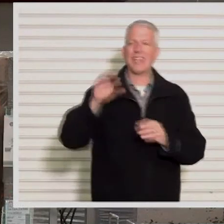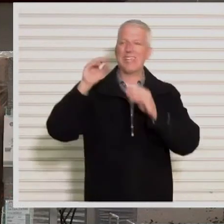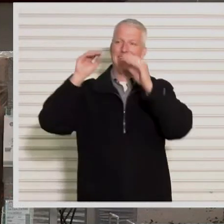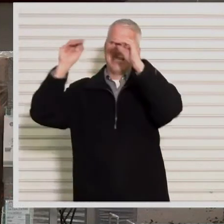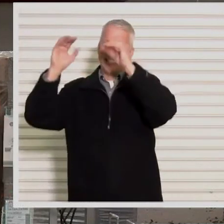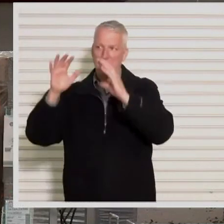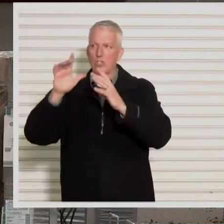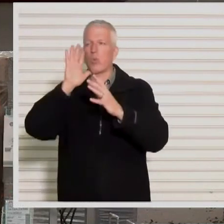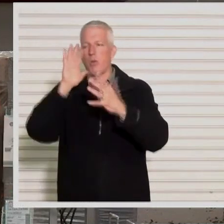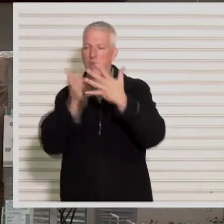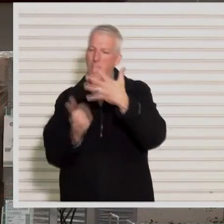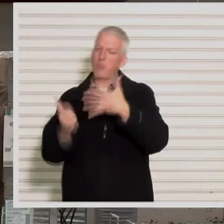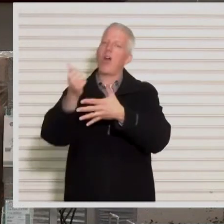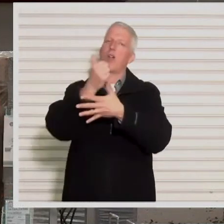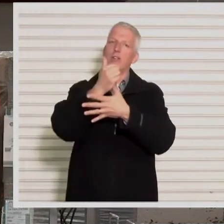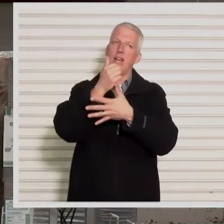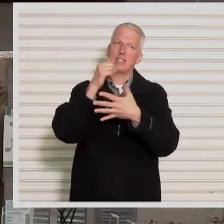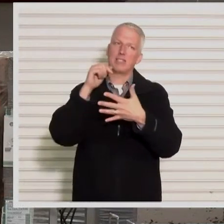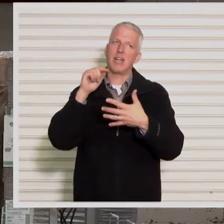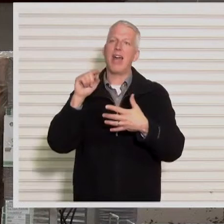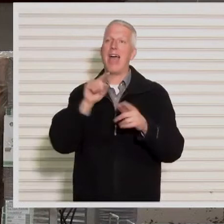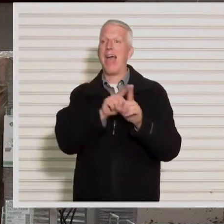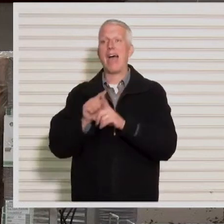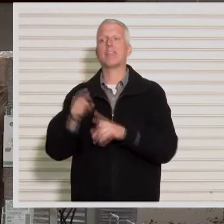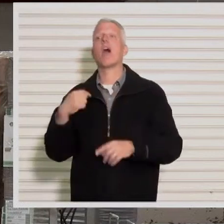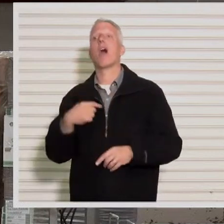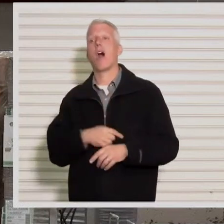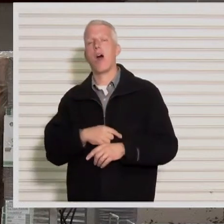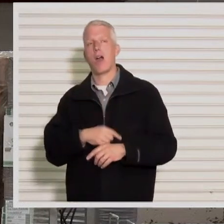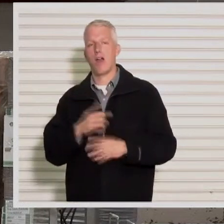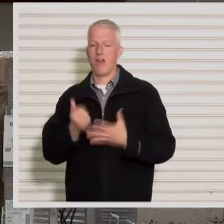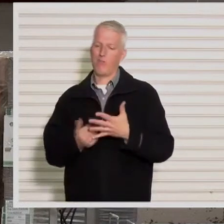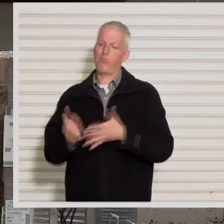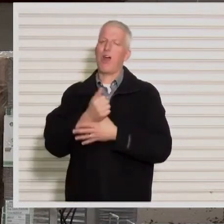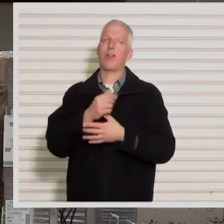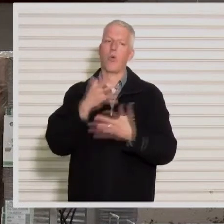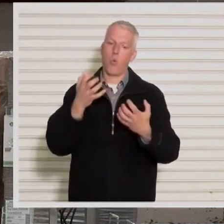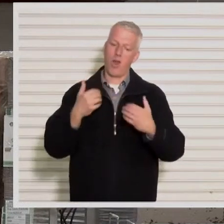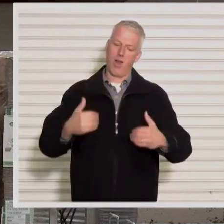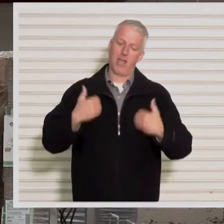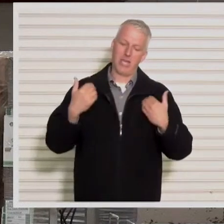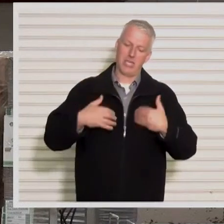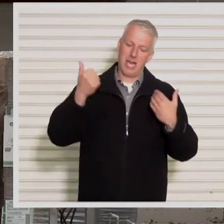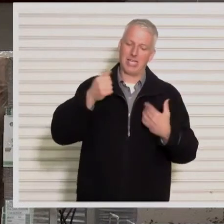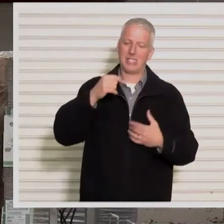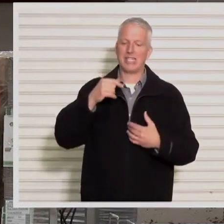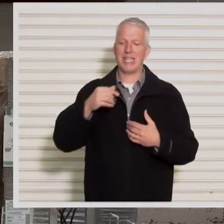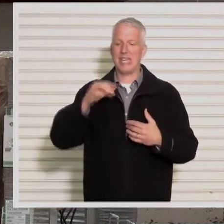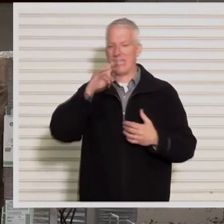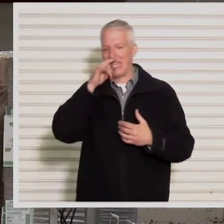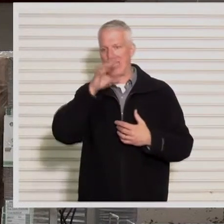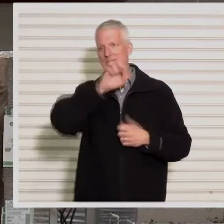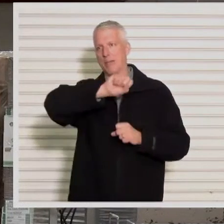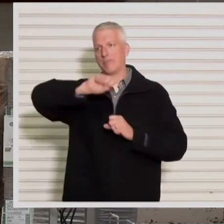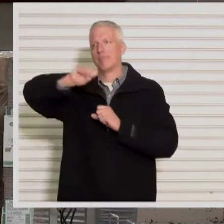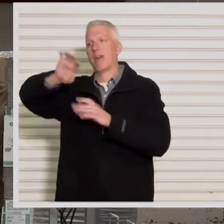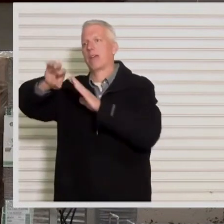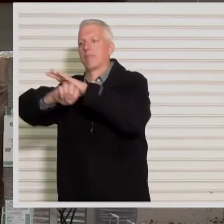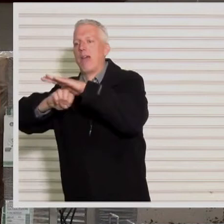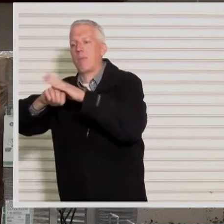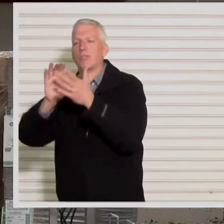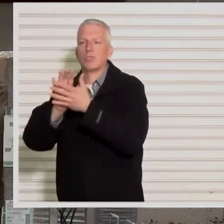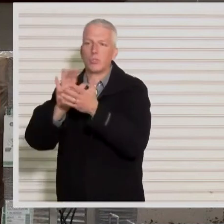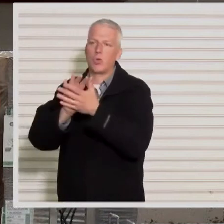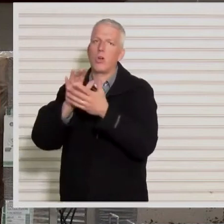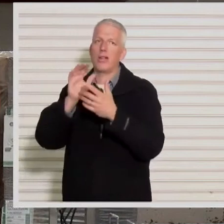being prioritized, as it is our priority to get our youngest cohorts back into in-person learning,